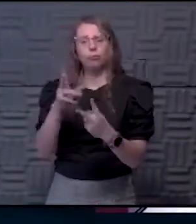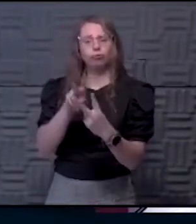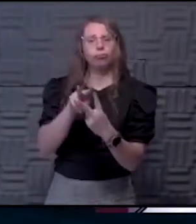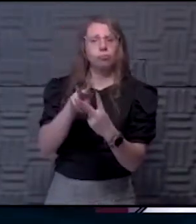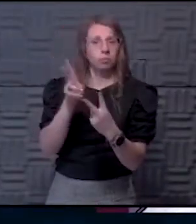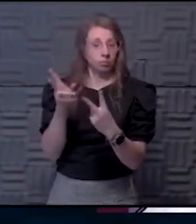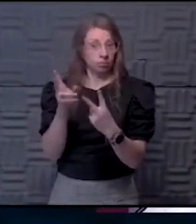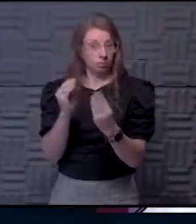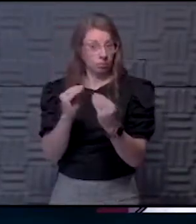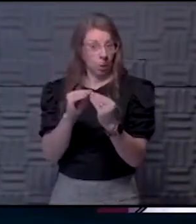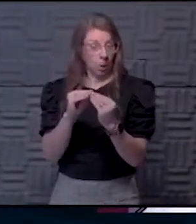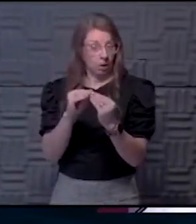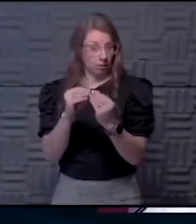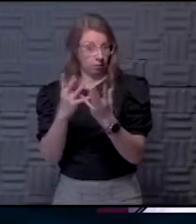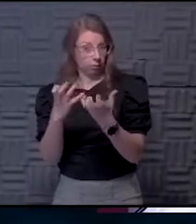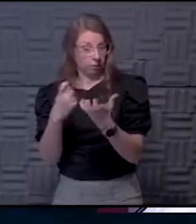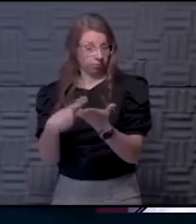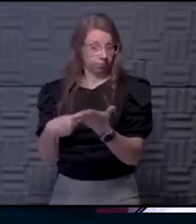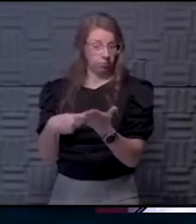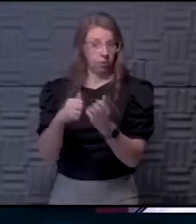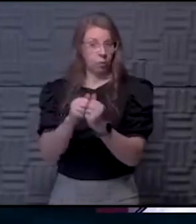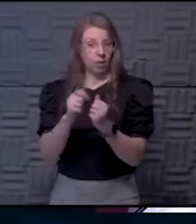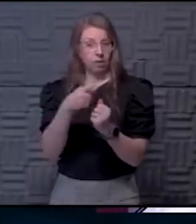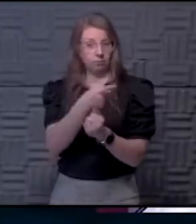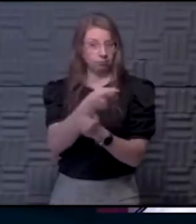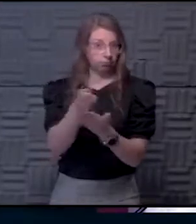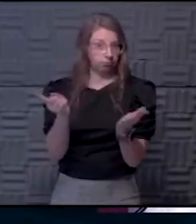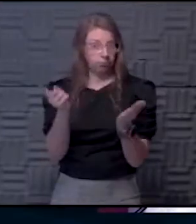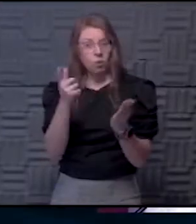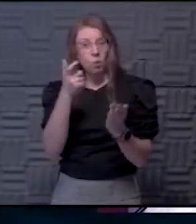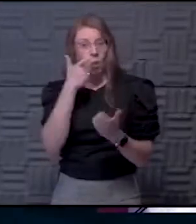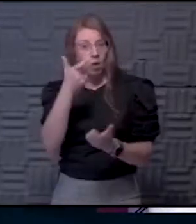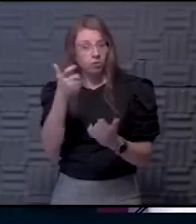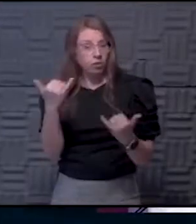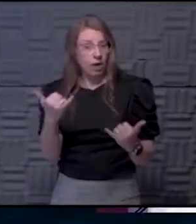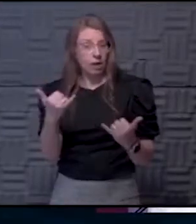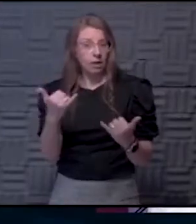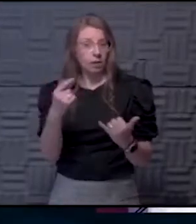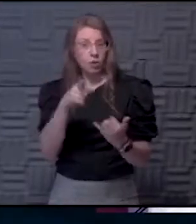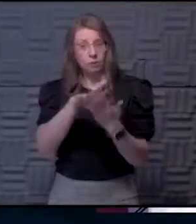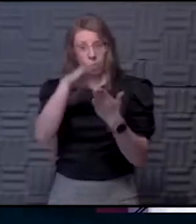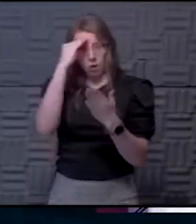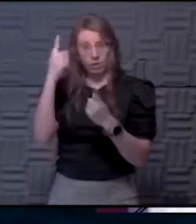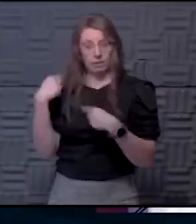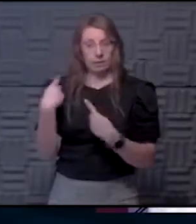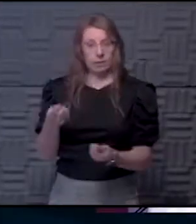there anything you'd like to share with those watching today that you've learned since you were here last?